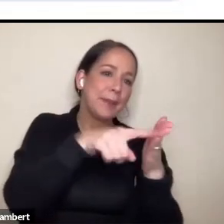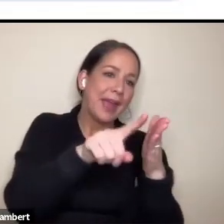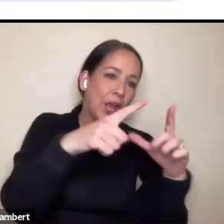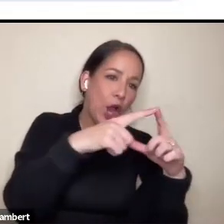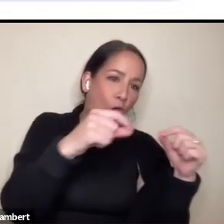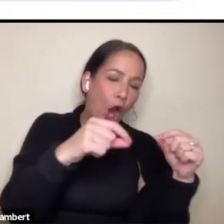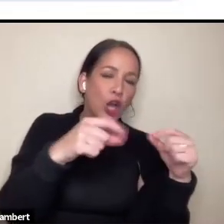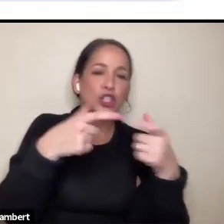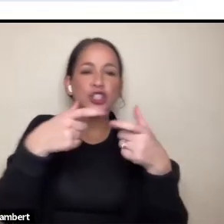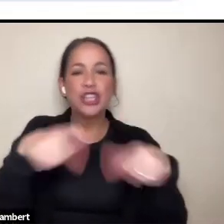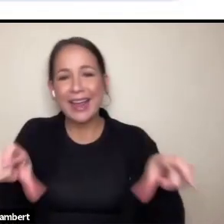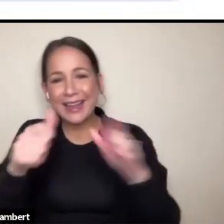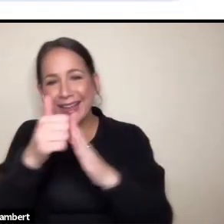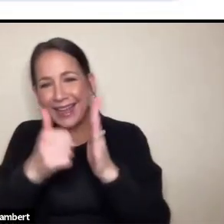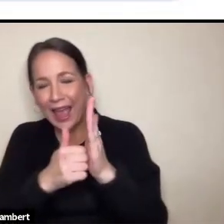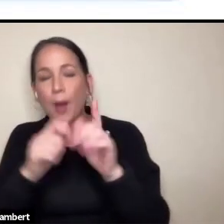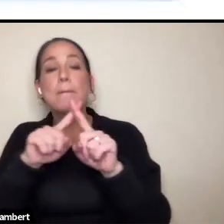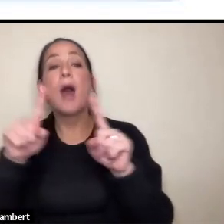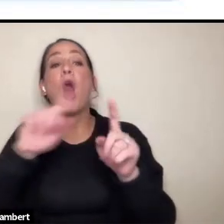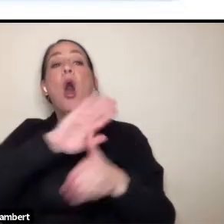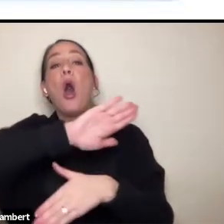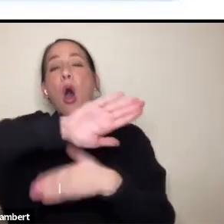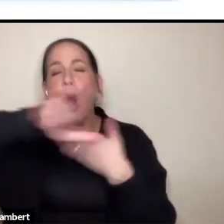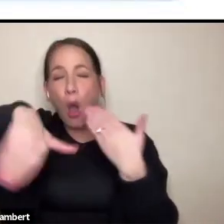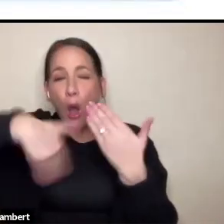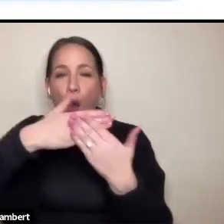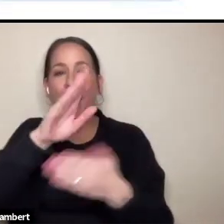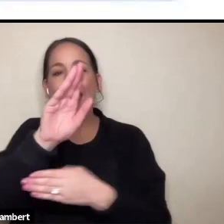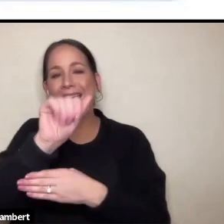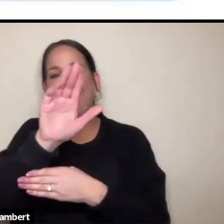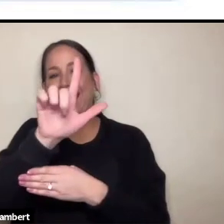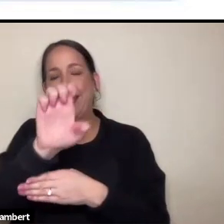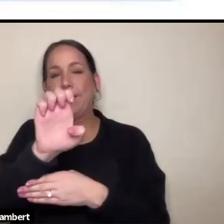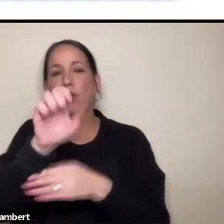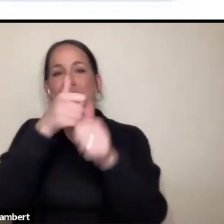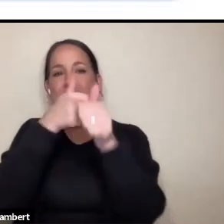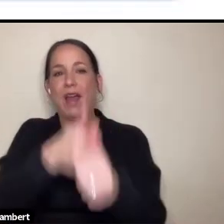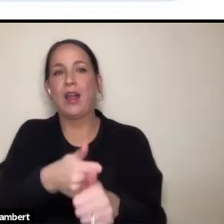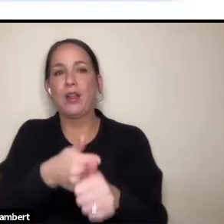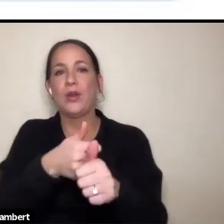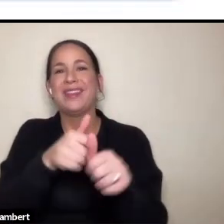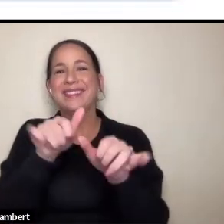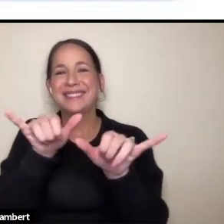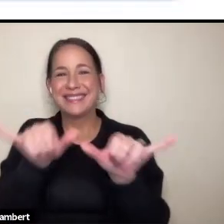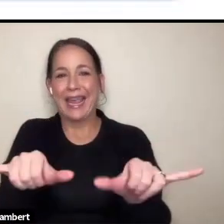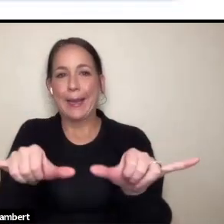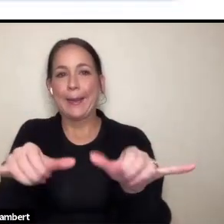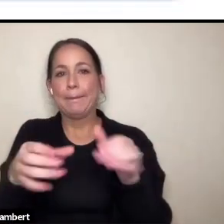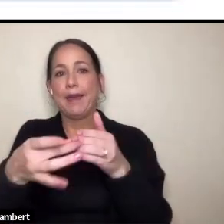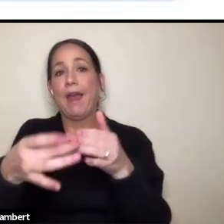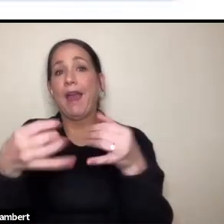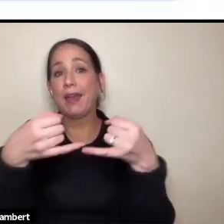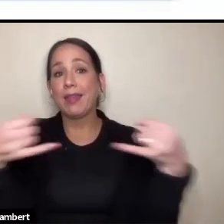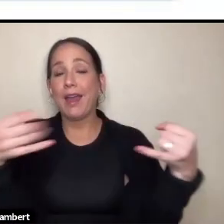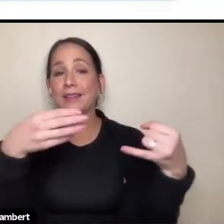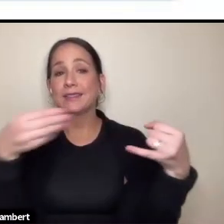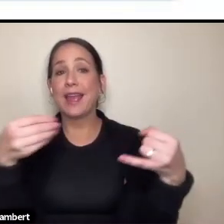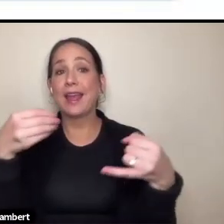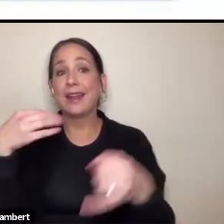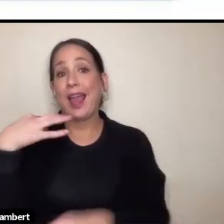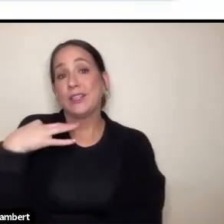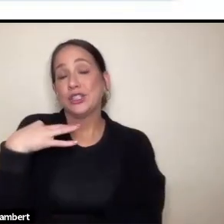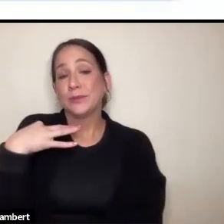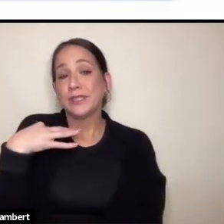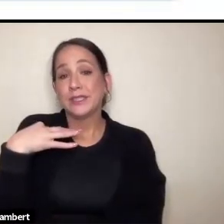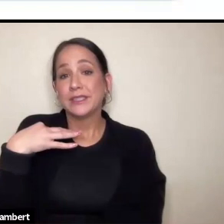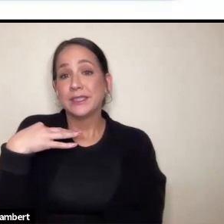Able programs all follow the same guidelines as far as eligibility and and